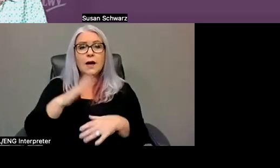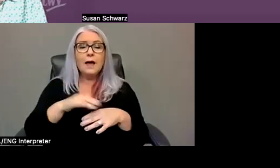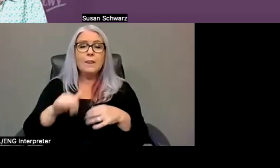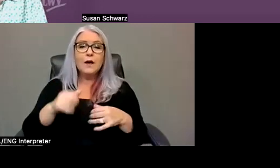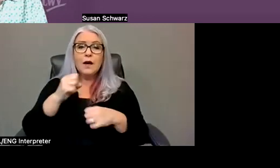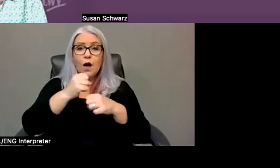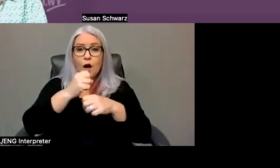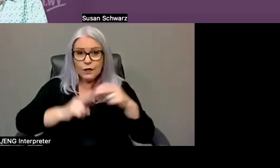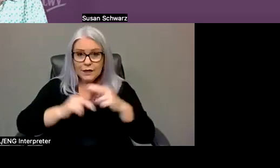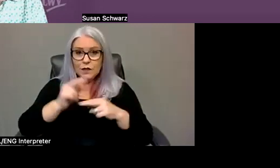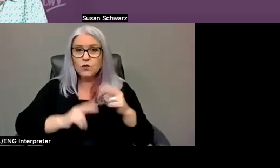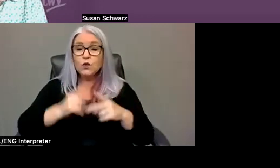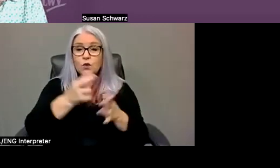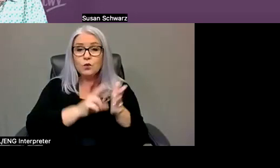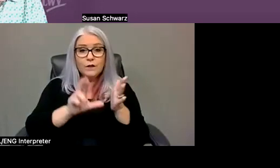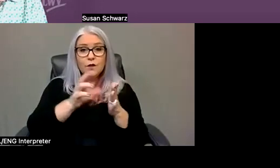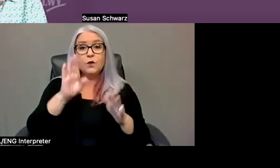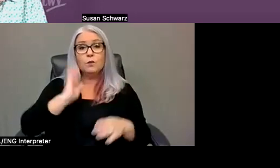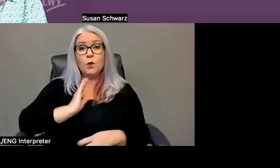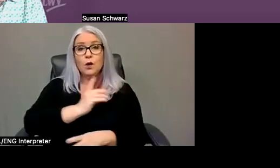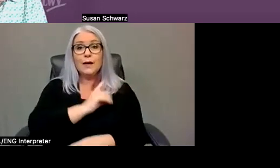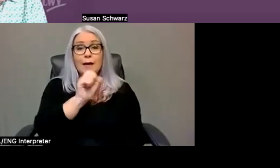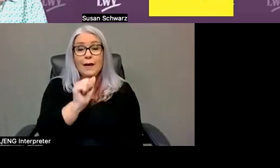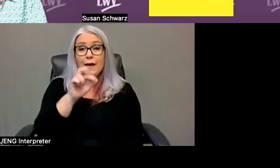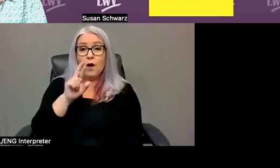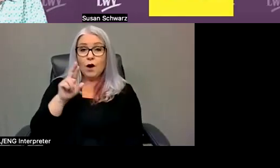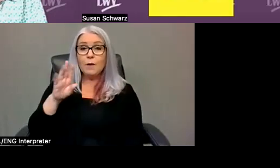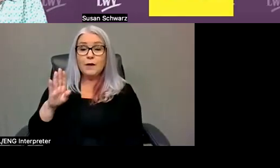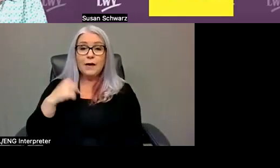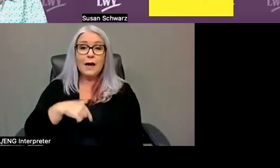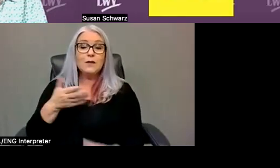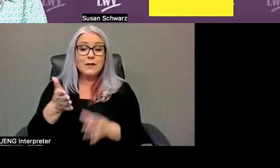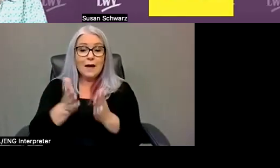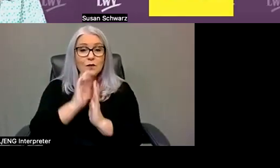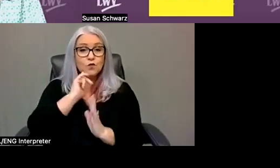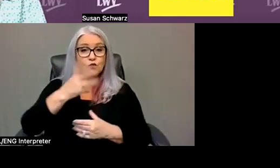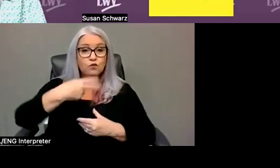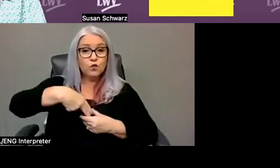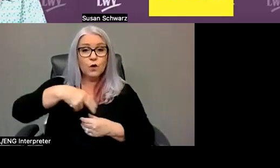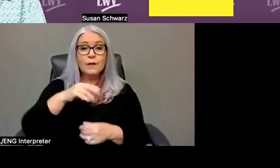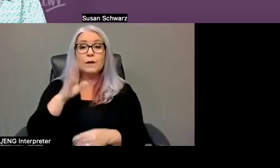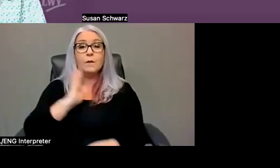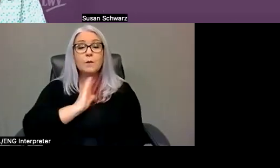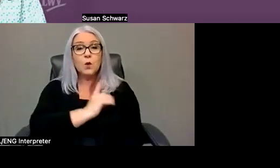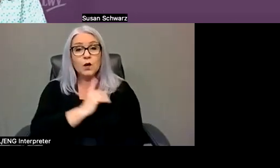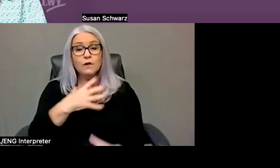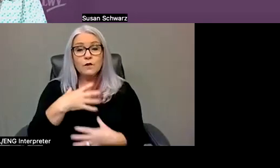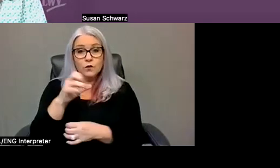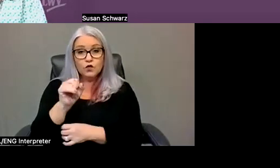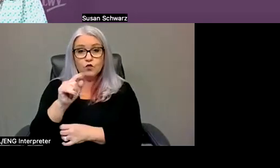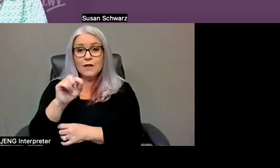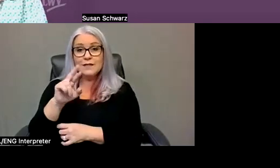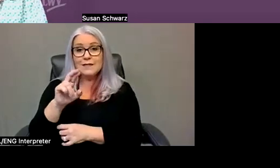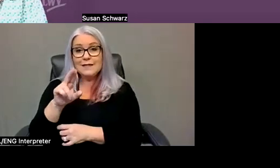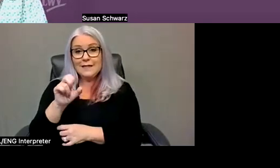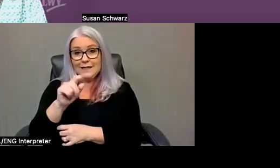Review Board. After 8 years on the ARB, I was asked to join the Board of Trustees. After 2 terms as a trustee, I